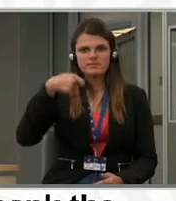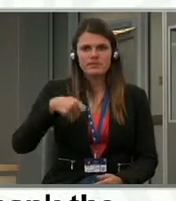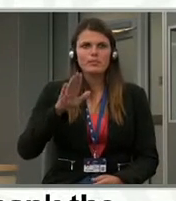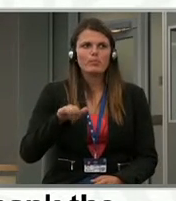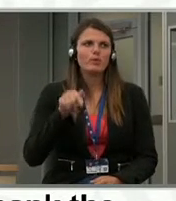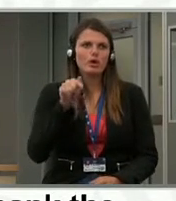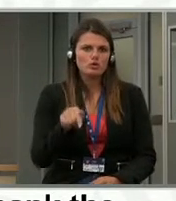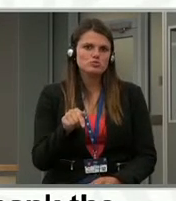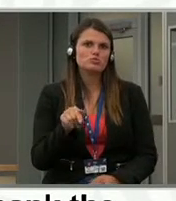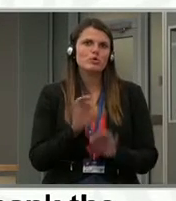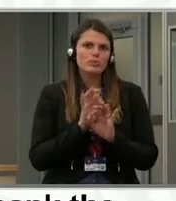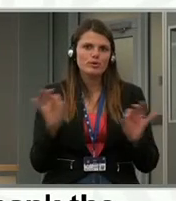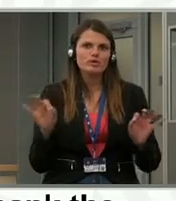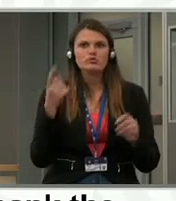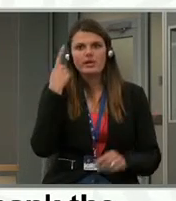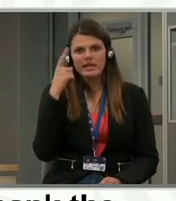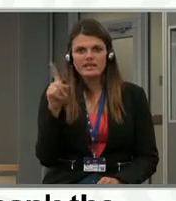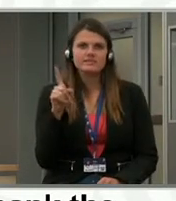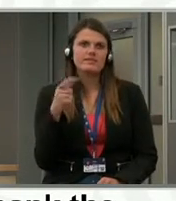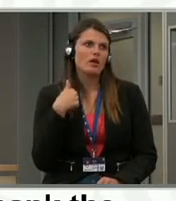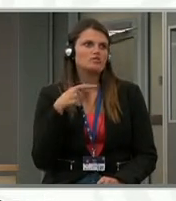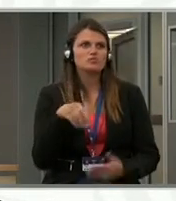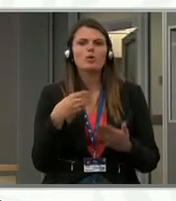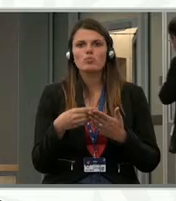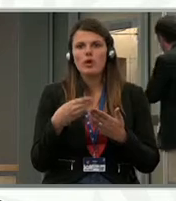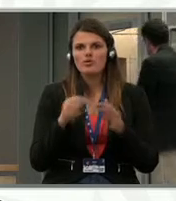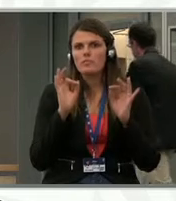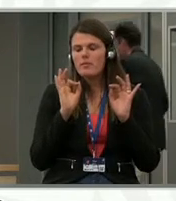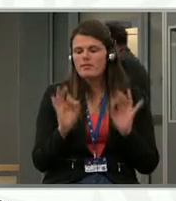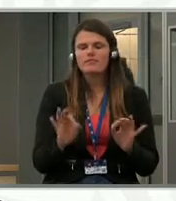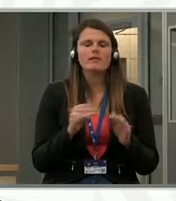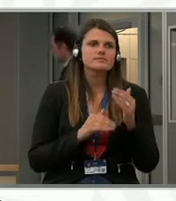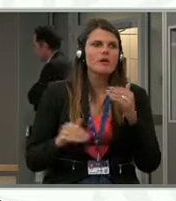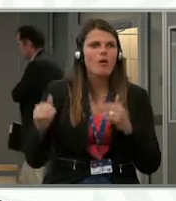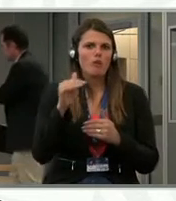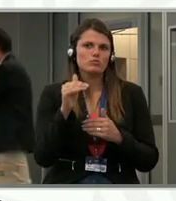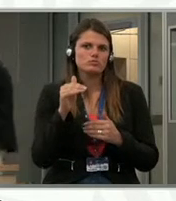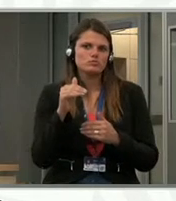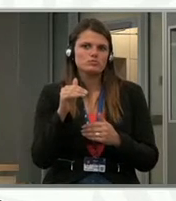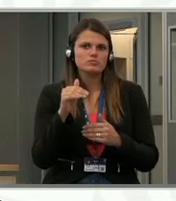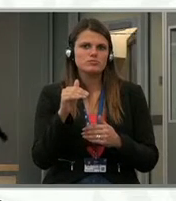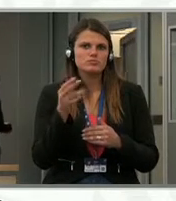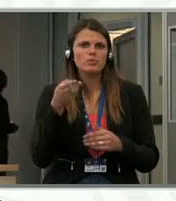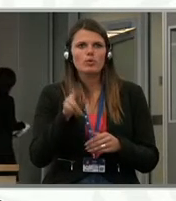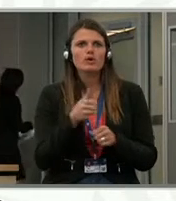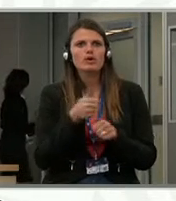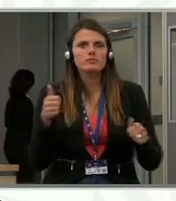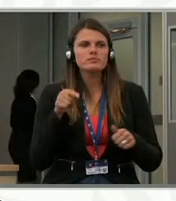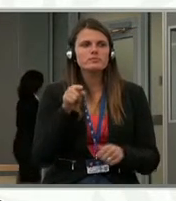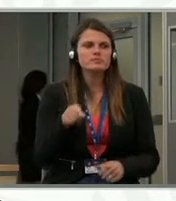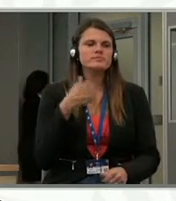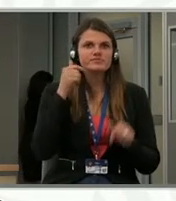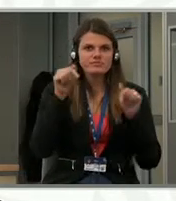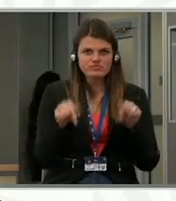remarkable initiative. I very much appreciate the efforts of the Latvian presidency to insert this meeting in the framework